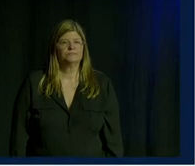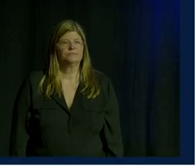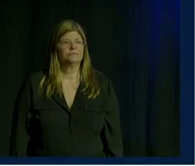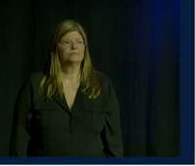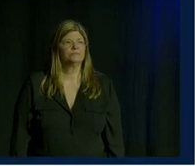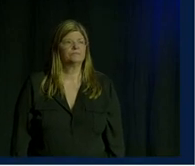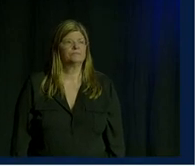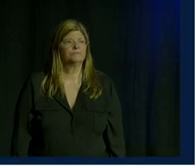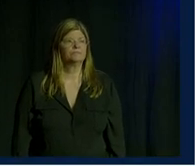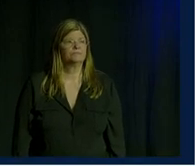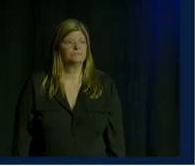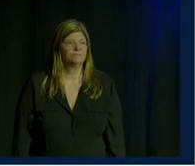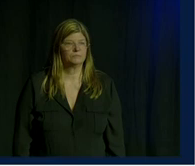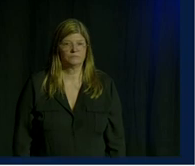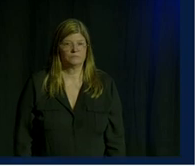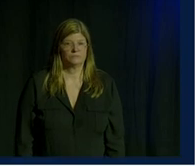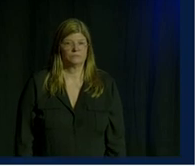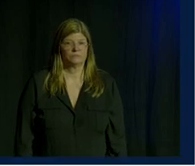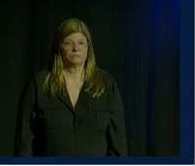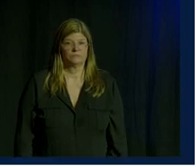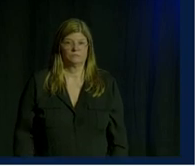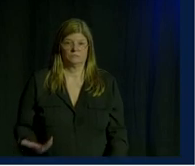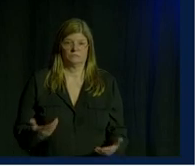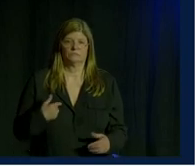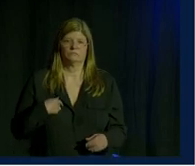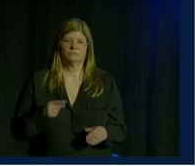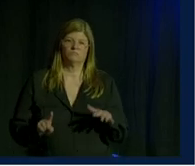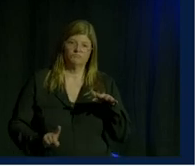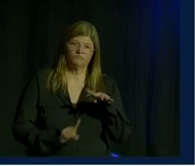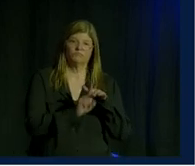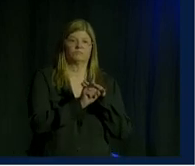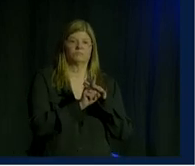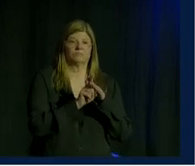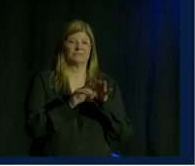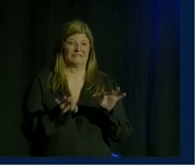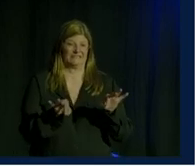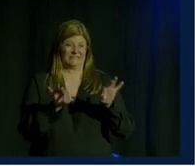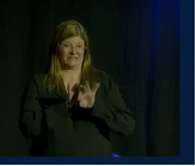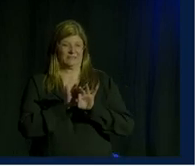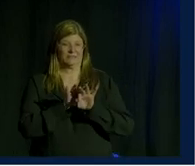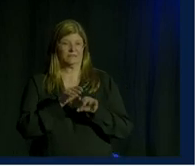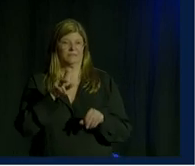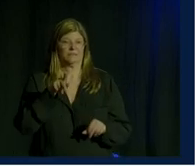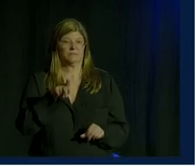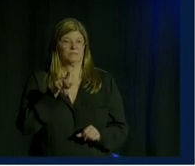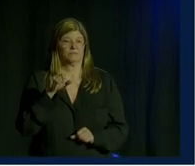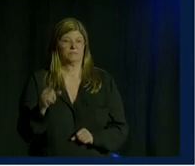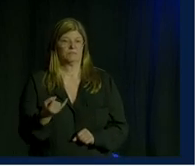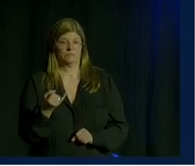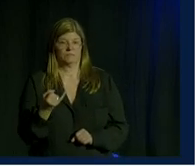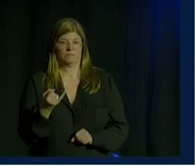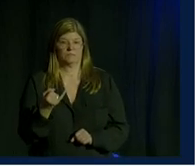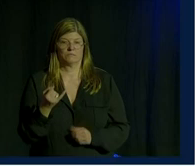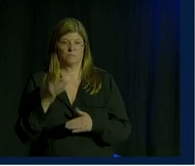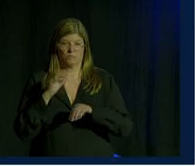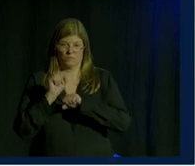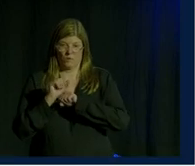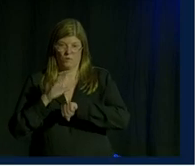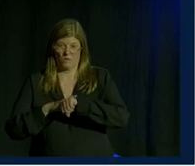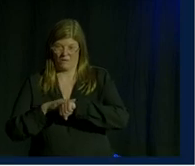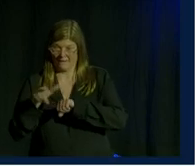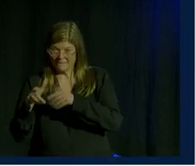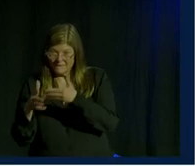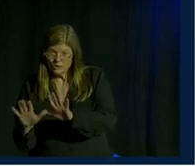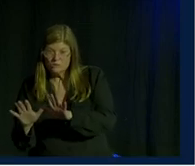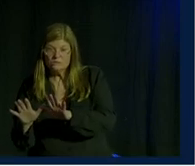So I just wanted to bring up a few notable projects that we have or have completed. In Ward 6 at 810 New